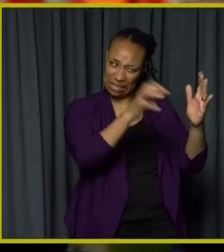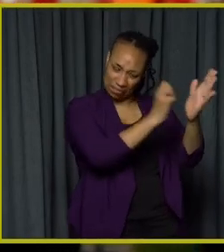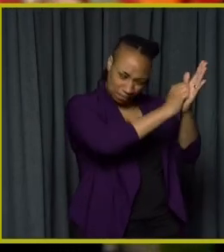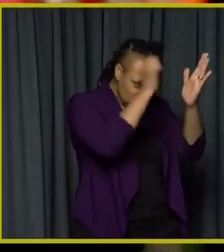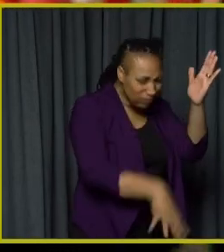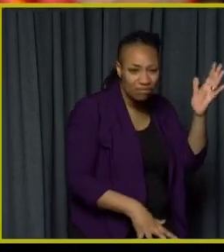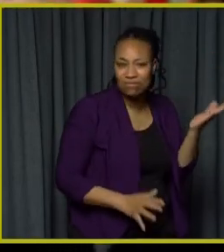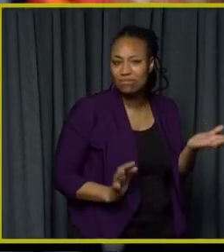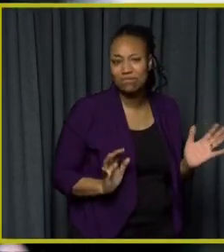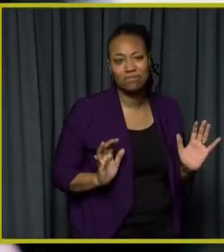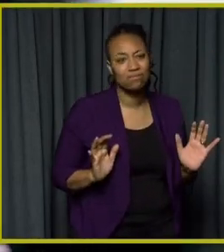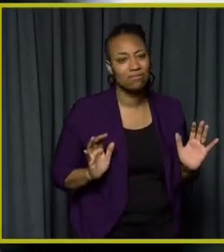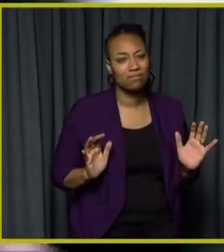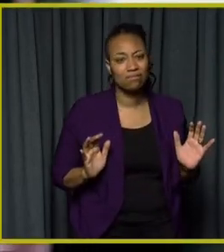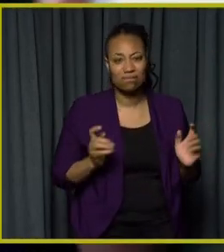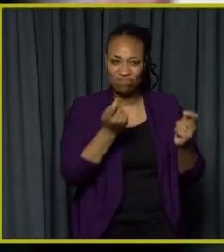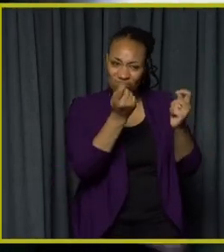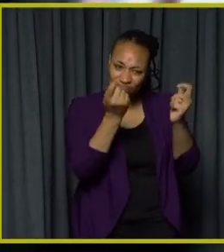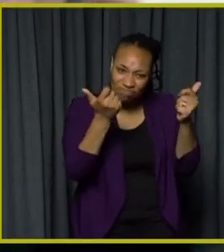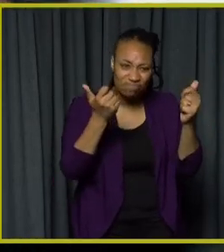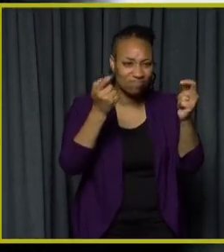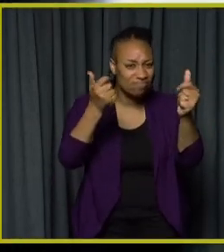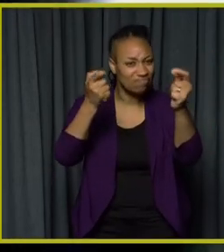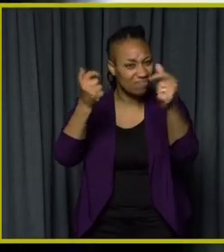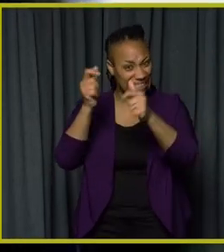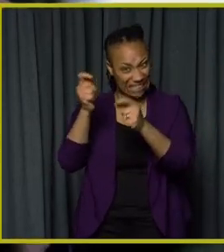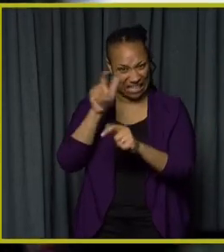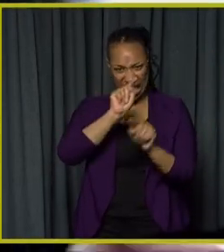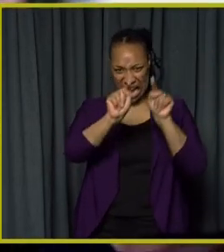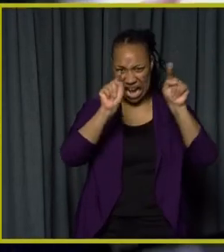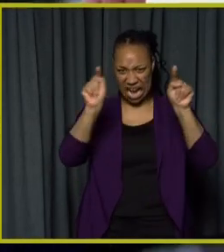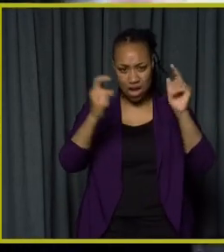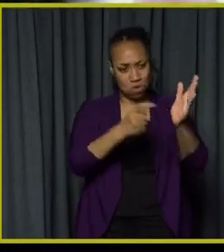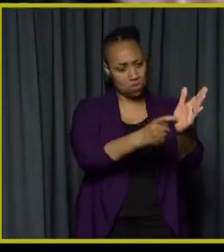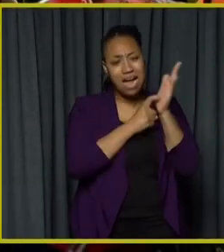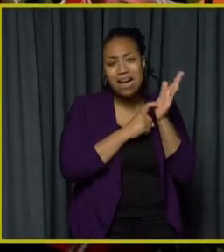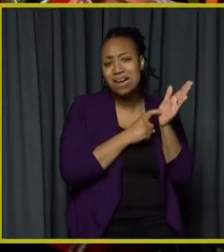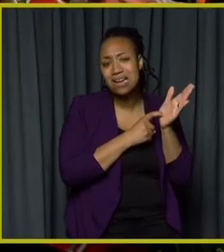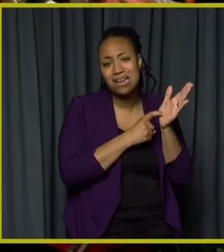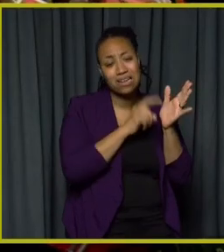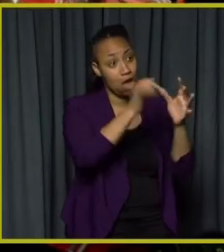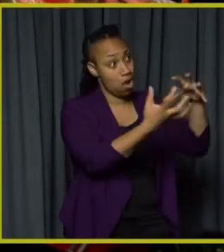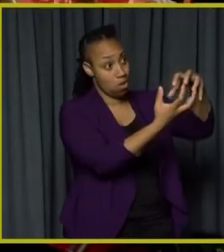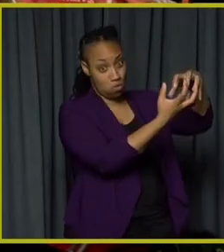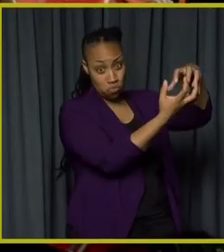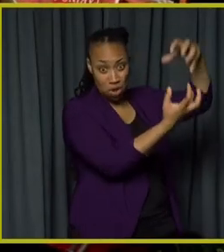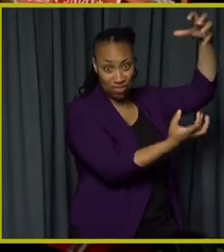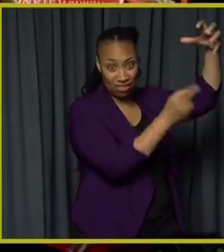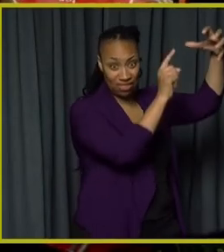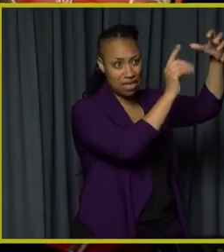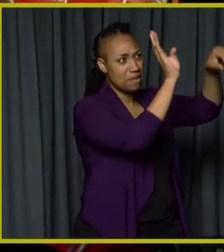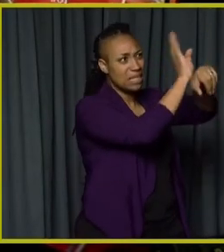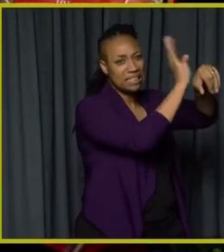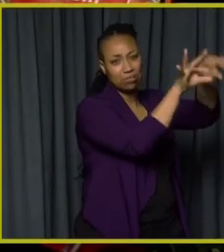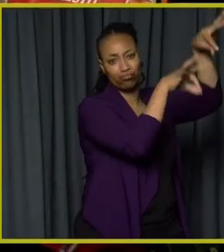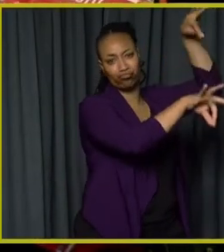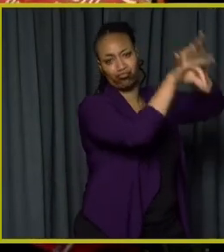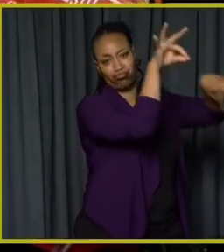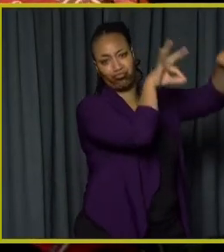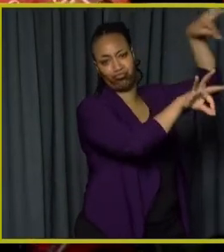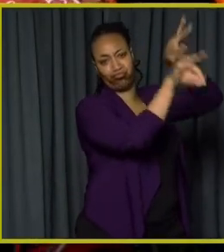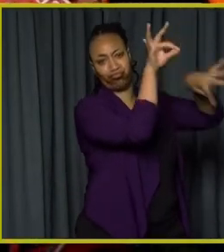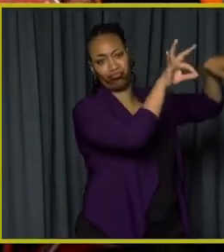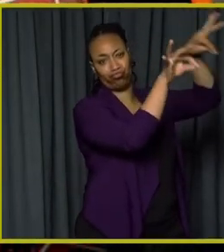And we demand that the wealthy and corporations